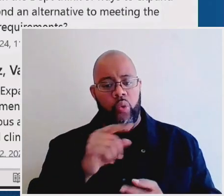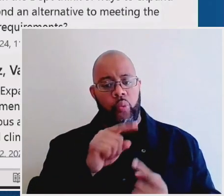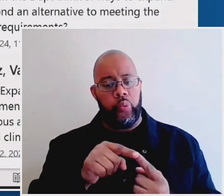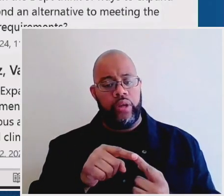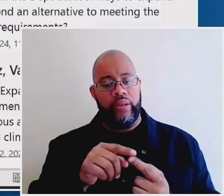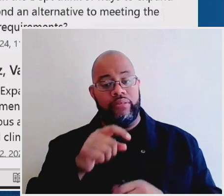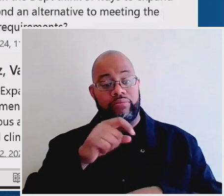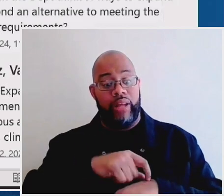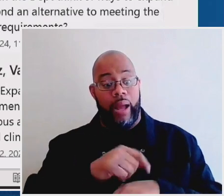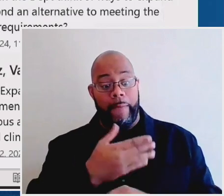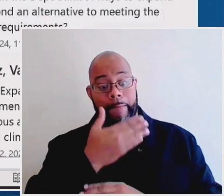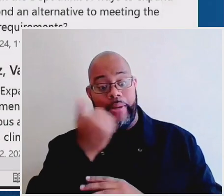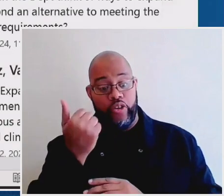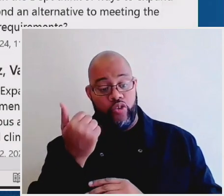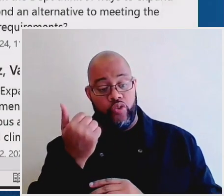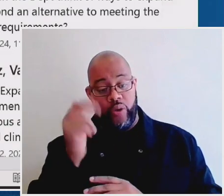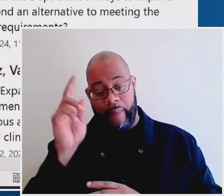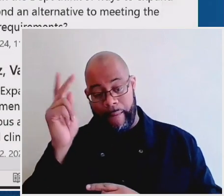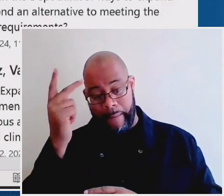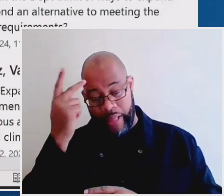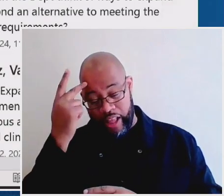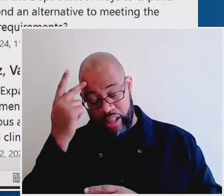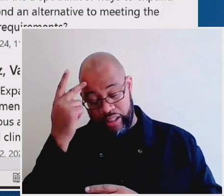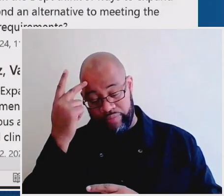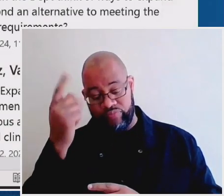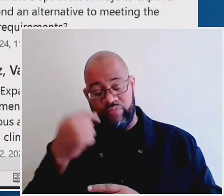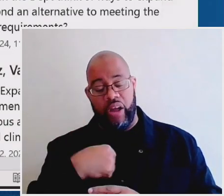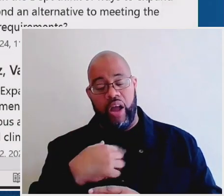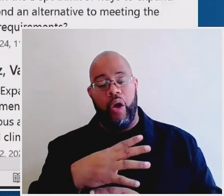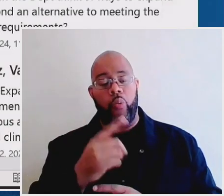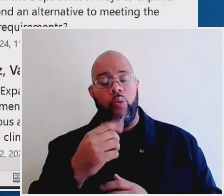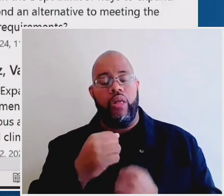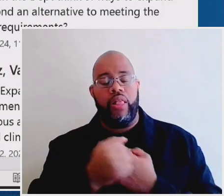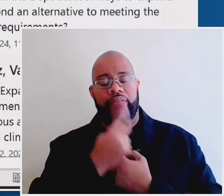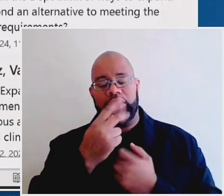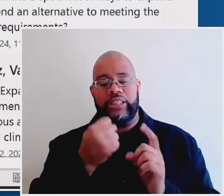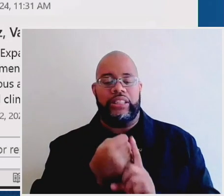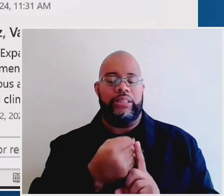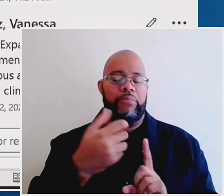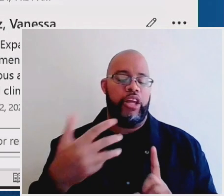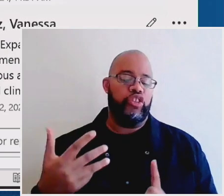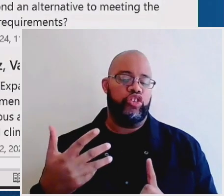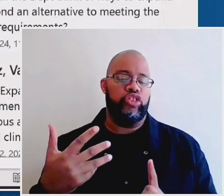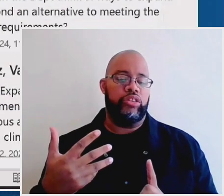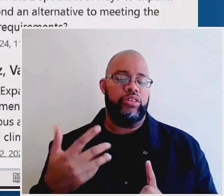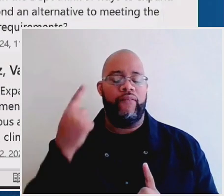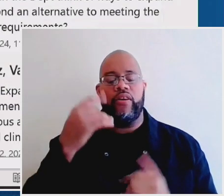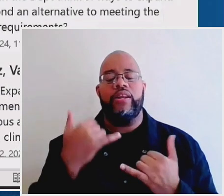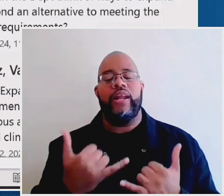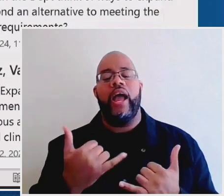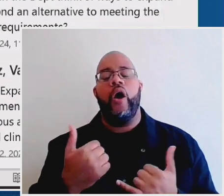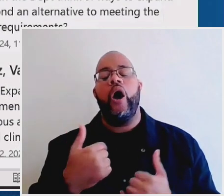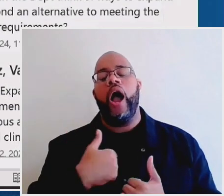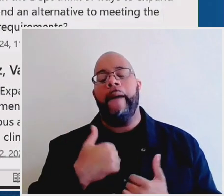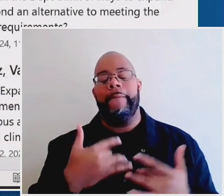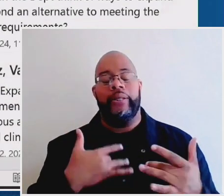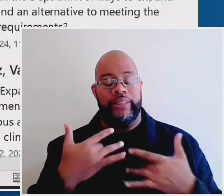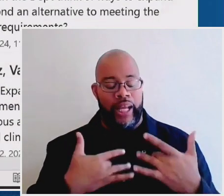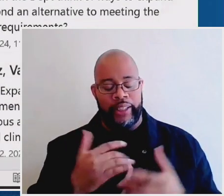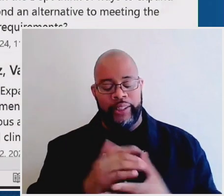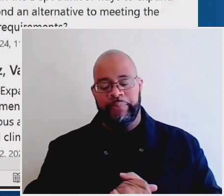is better politically, I would love to see an expansion. For now, I'm excited